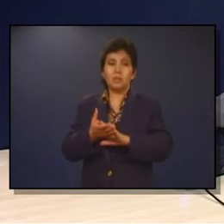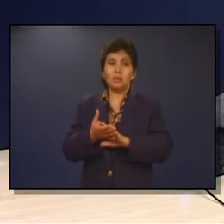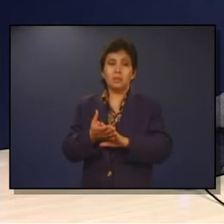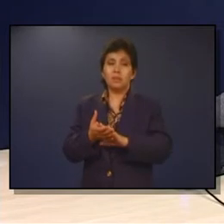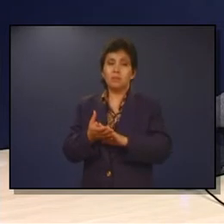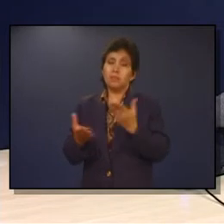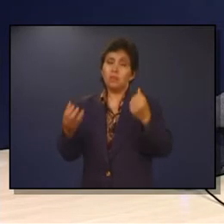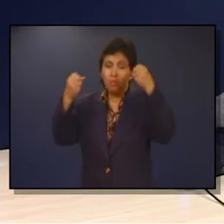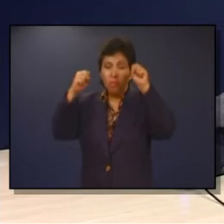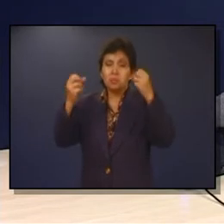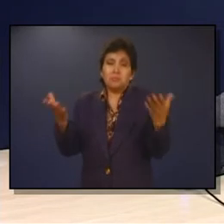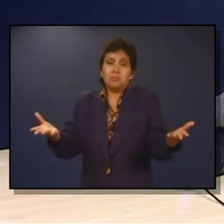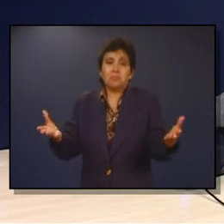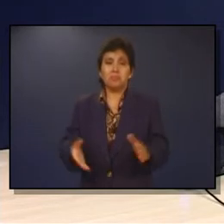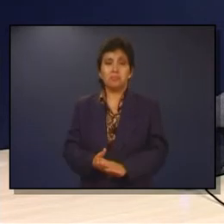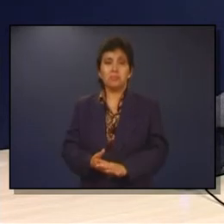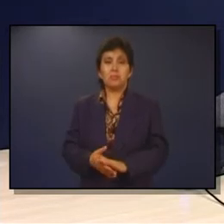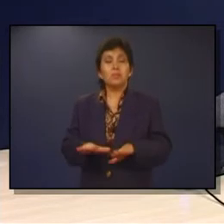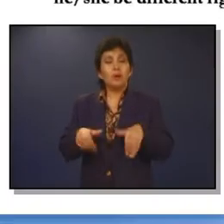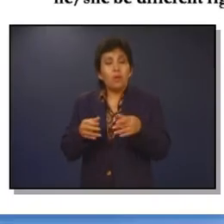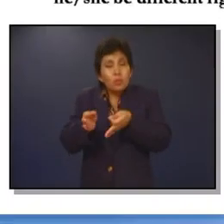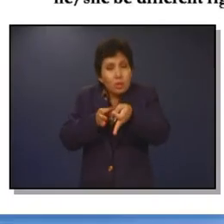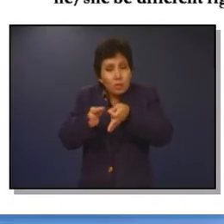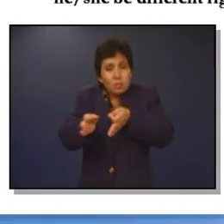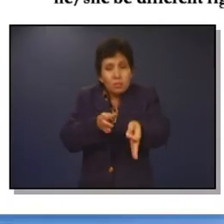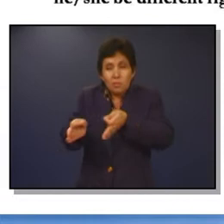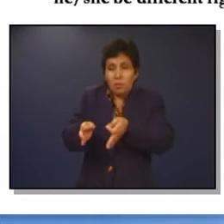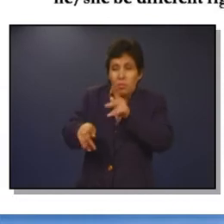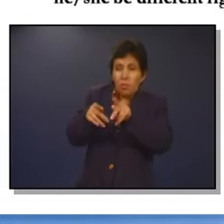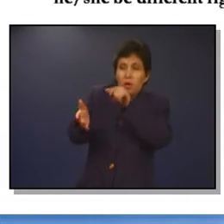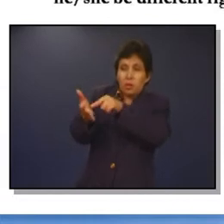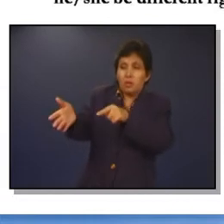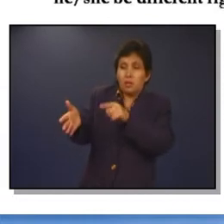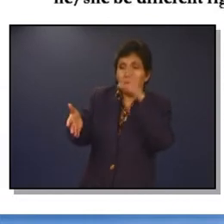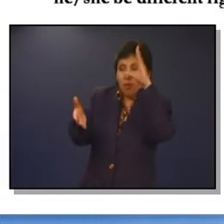or could be your best friend, or could be your boss. Now, how would you describe this person?